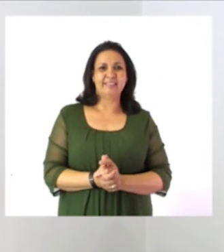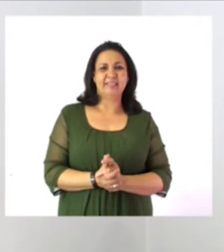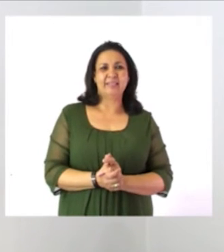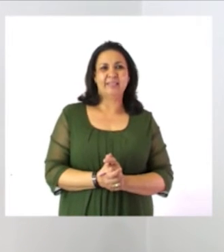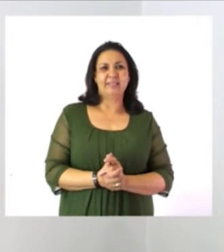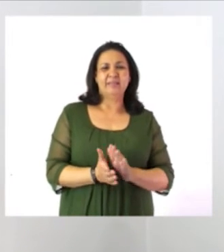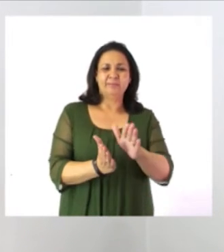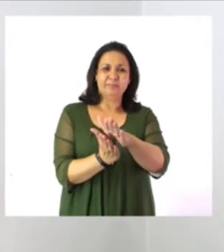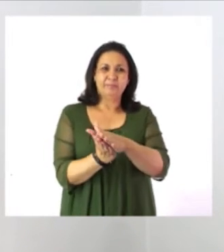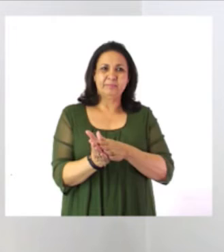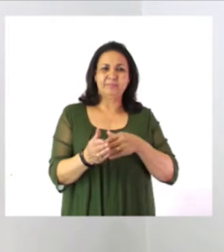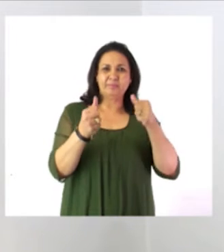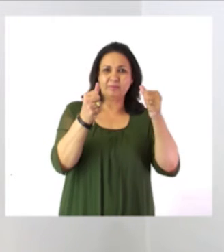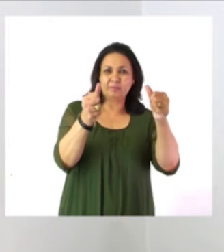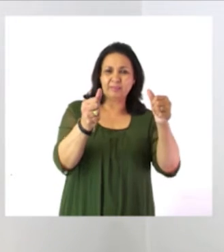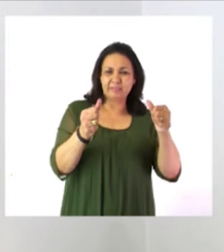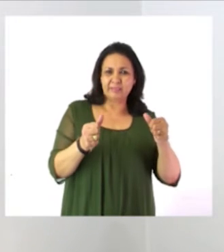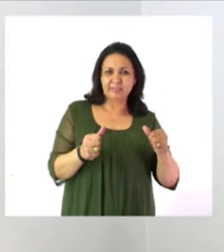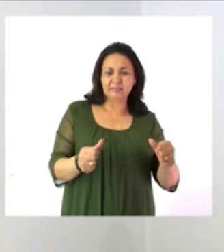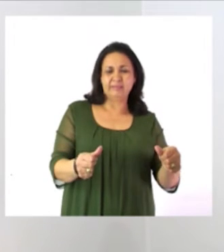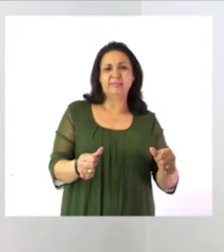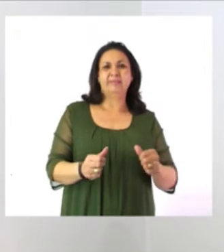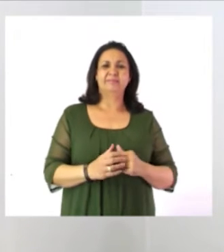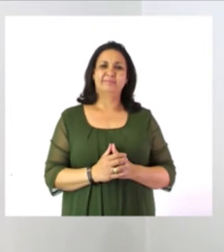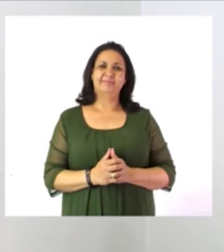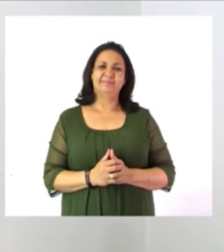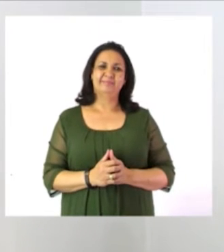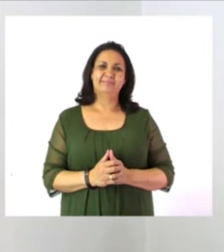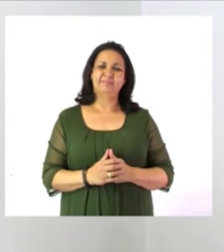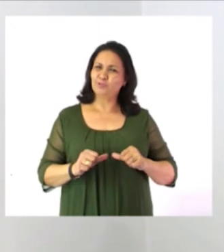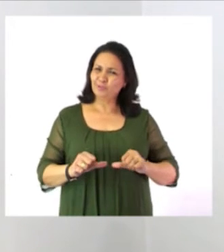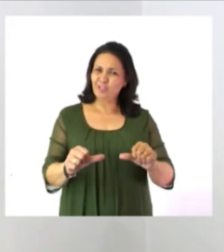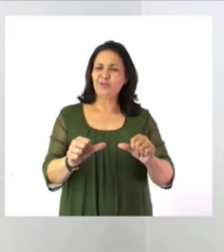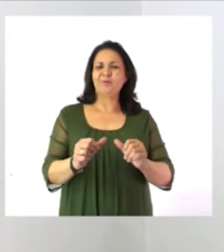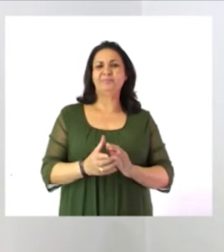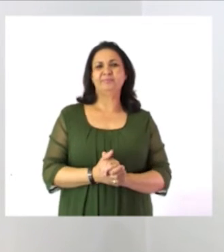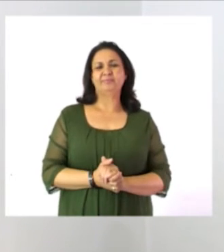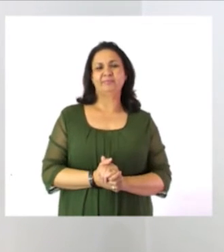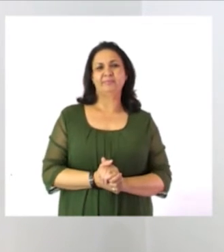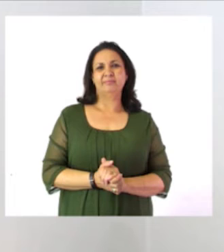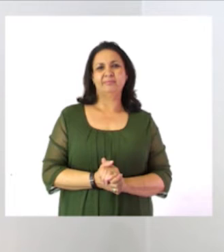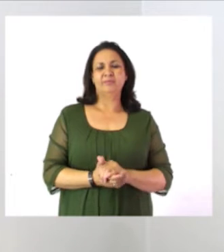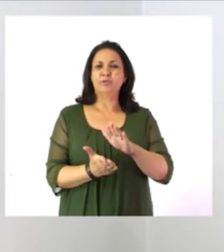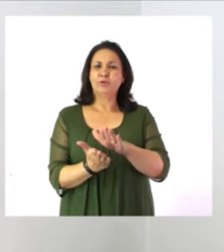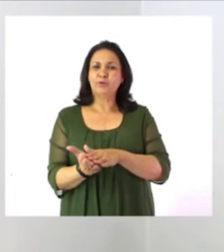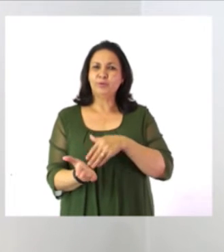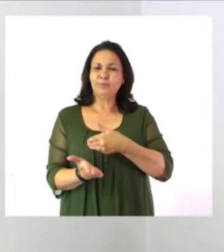it accordingly inside the frame of the girl. Paste it using your glue.